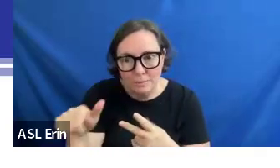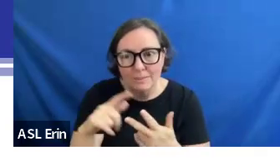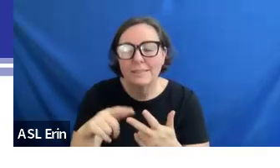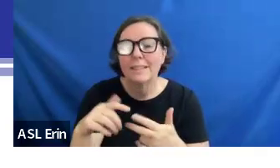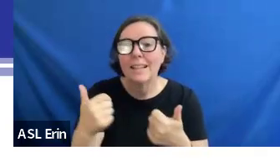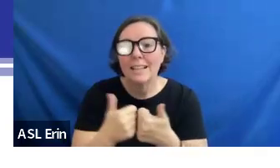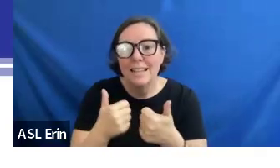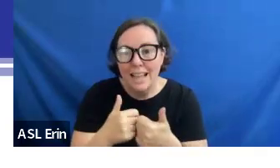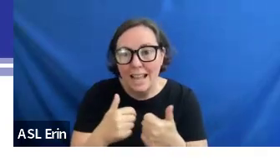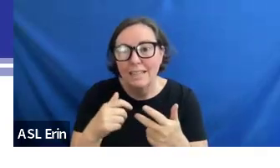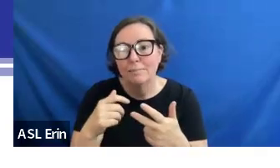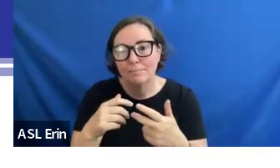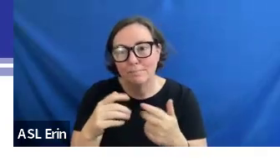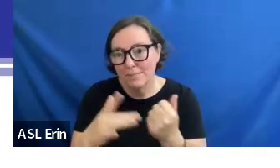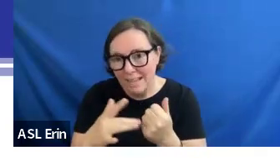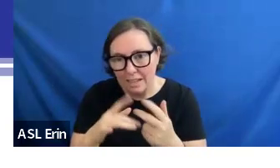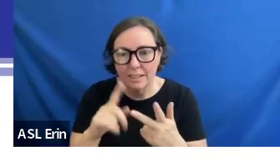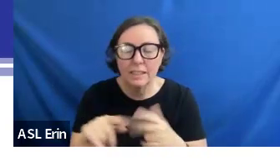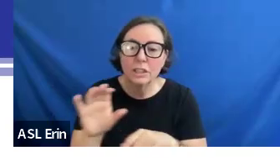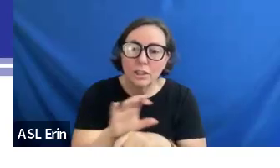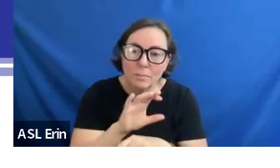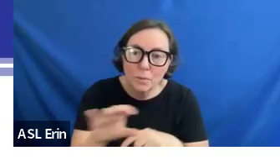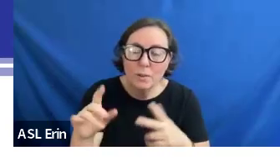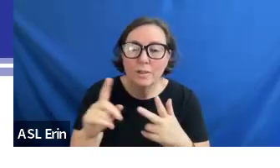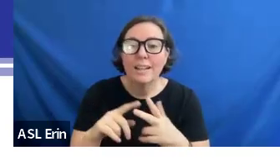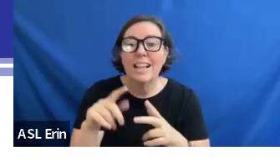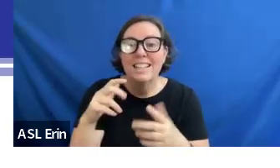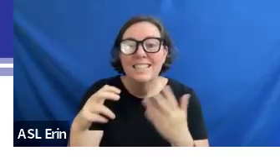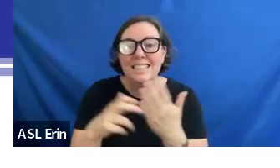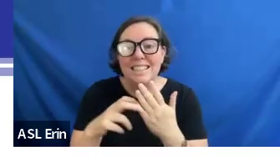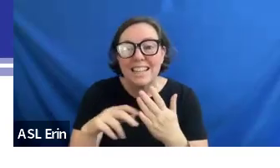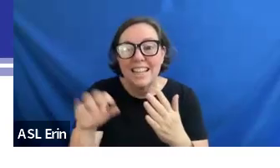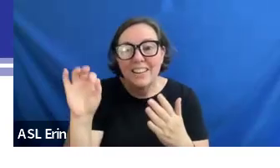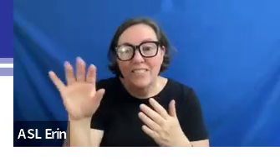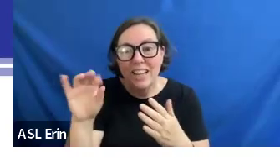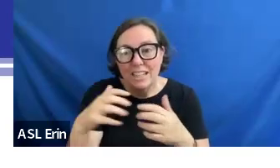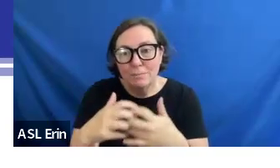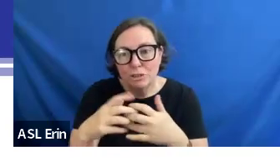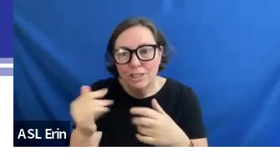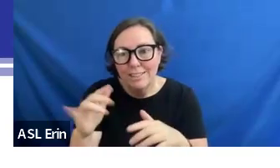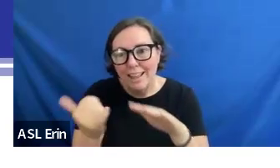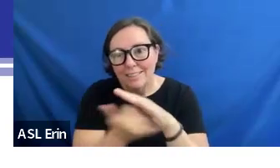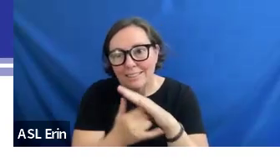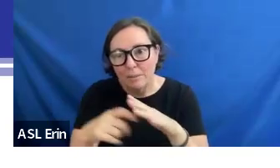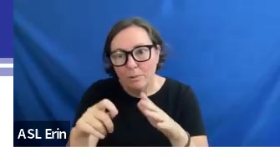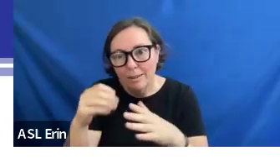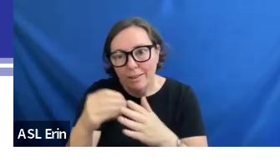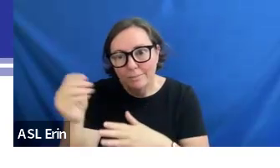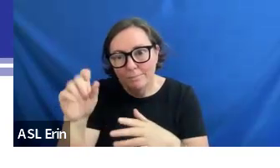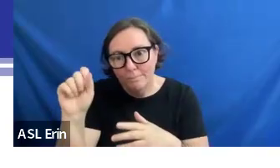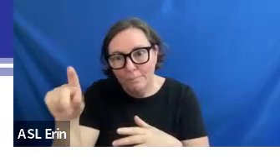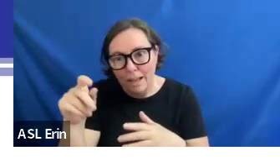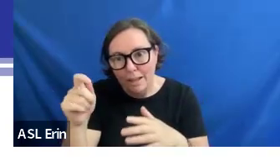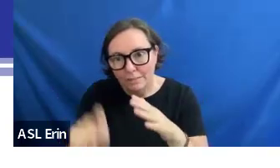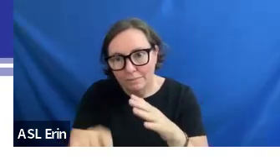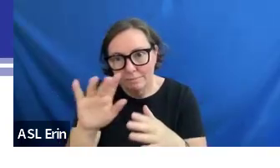computers, ticket vending machines, websites, and mobile apps. So,